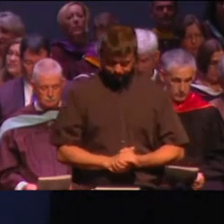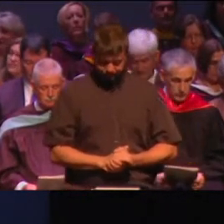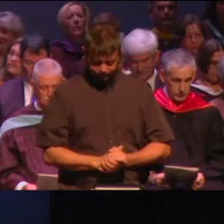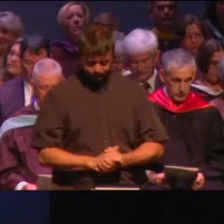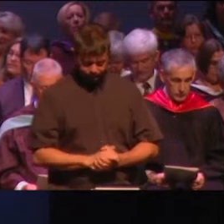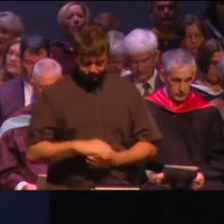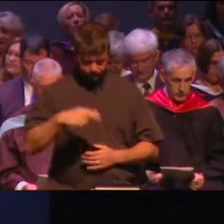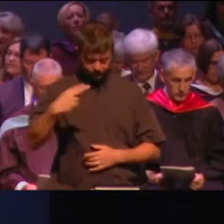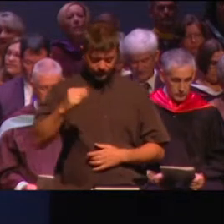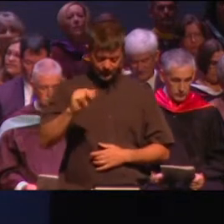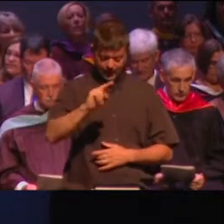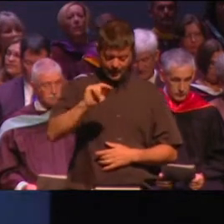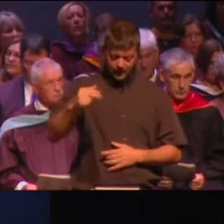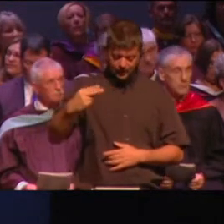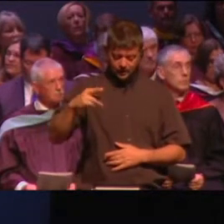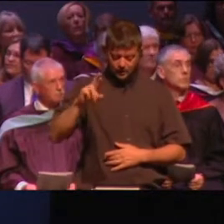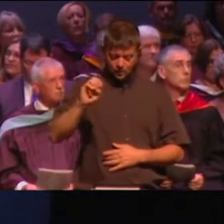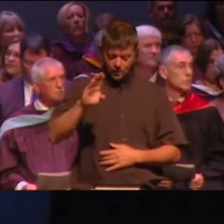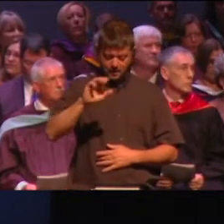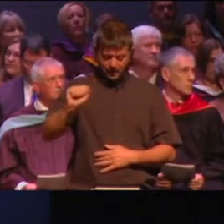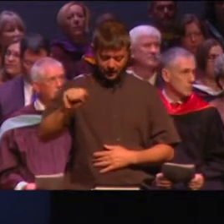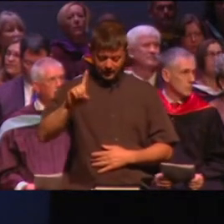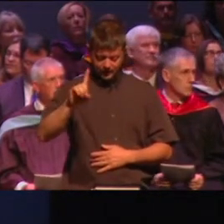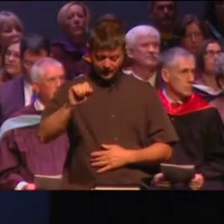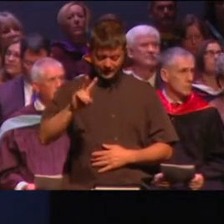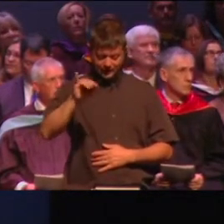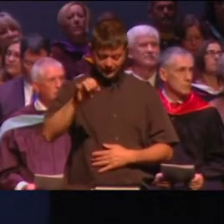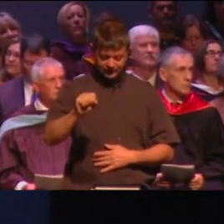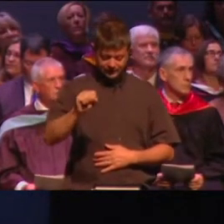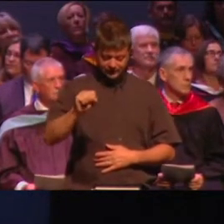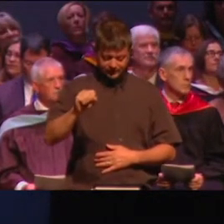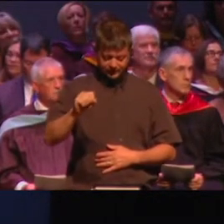Hannah Rebecca Davis, High Honors.